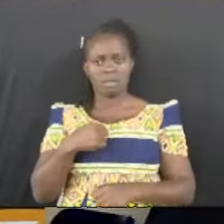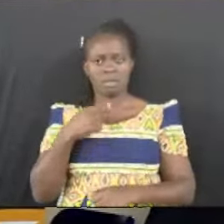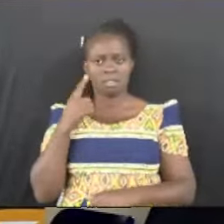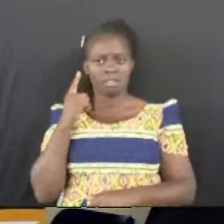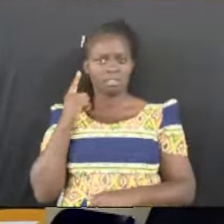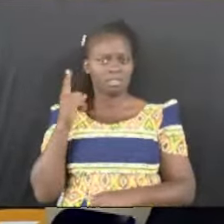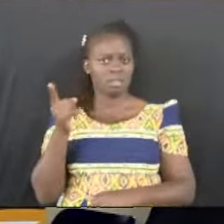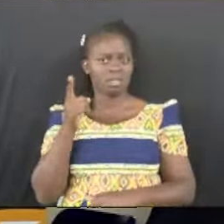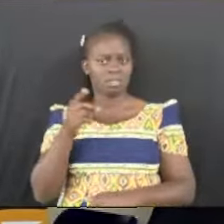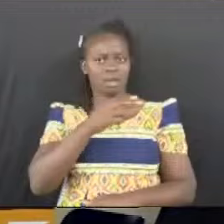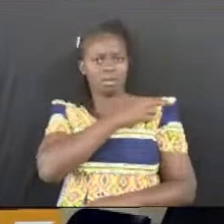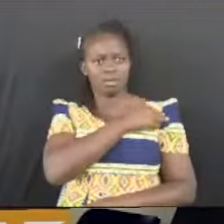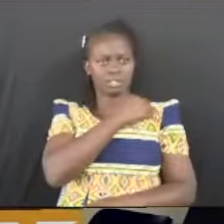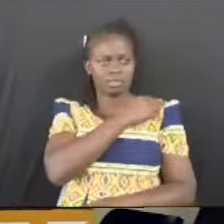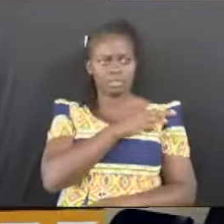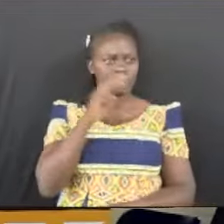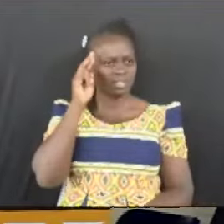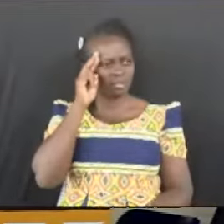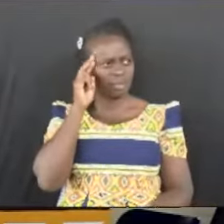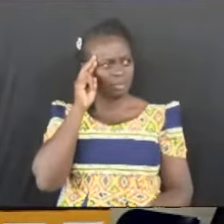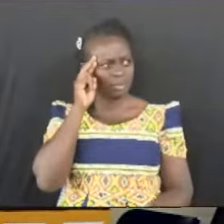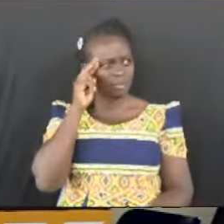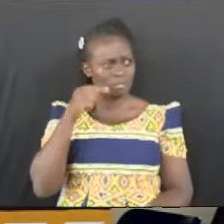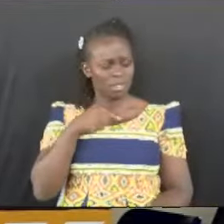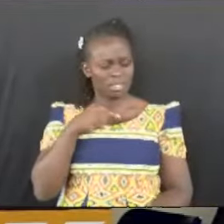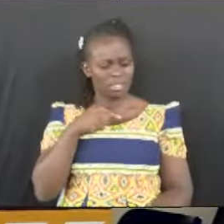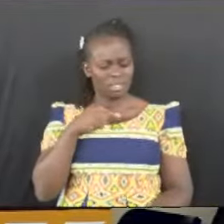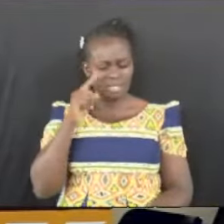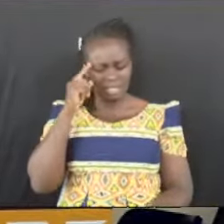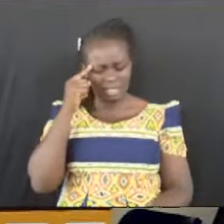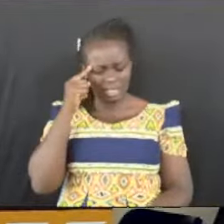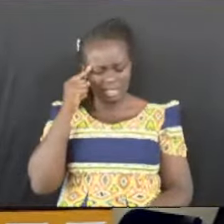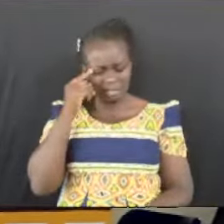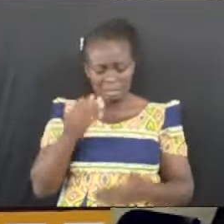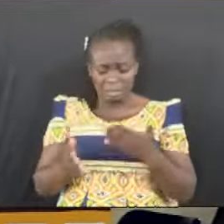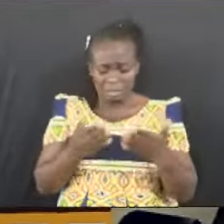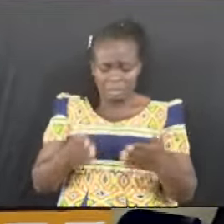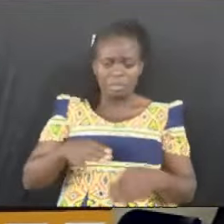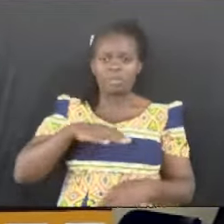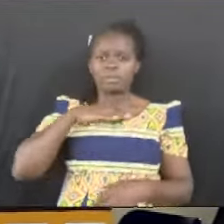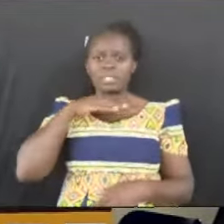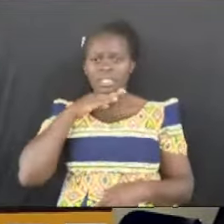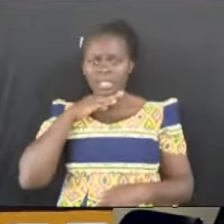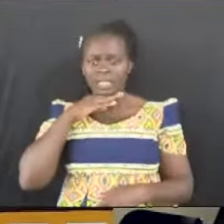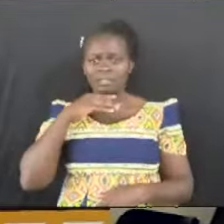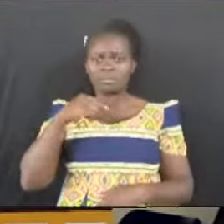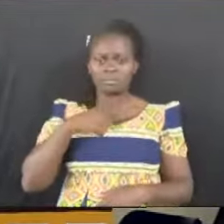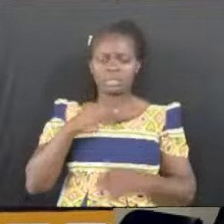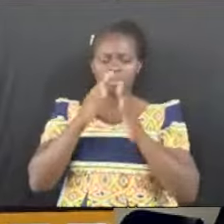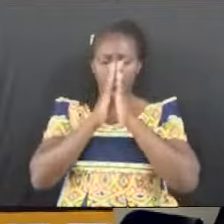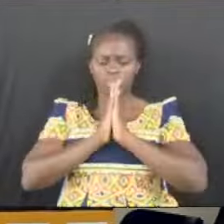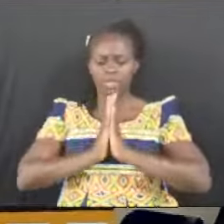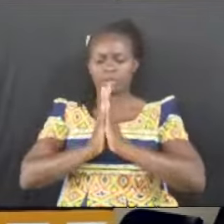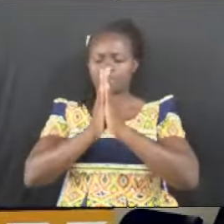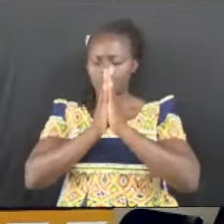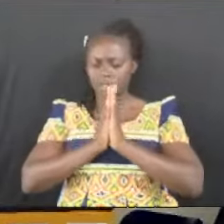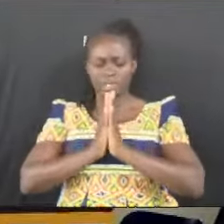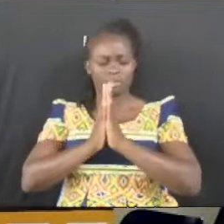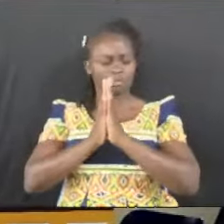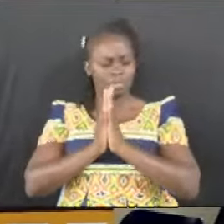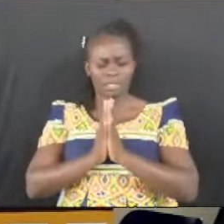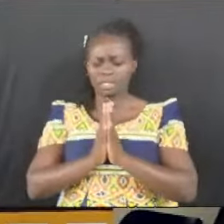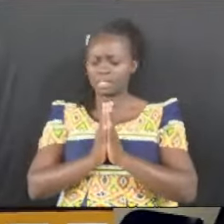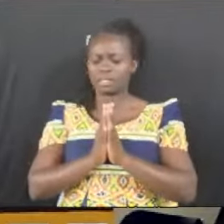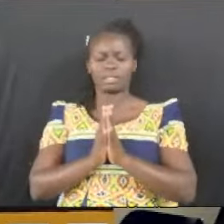are the giver of life. If it is your will, I will survive this. And that's my testimony.